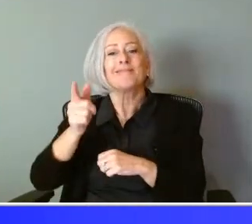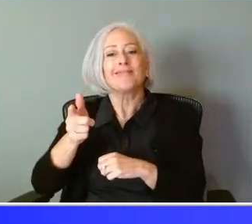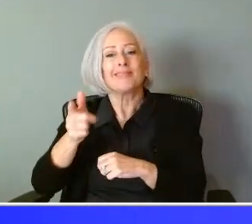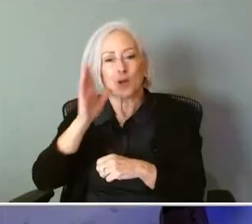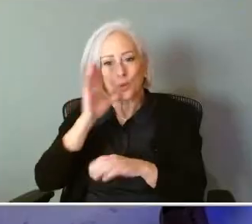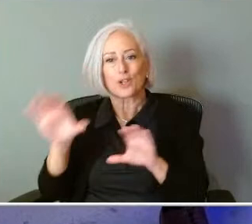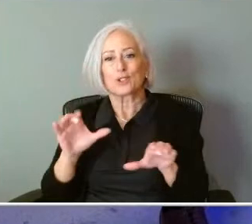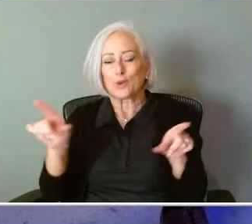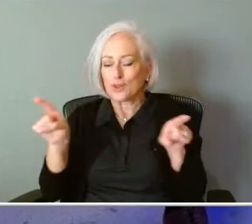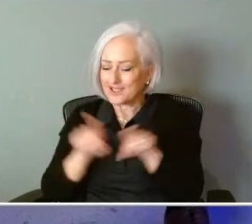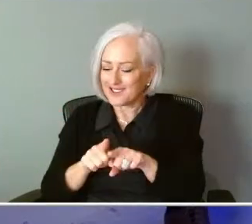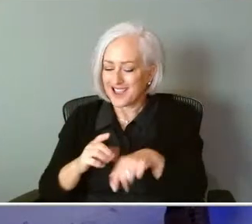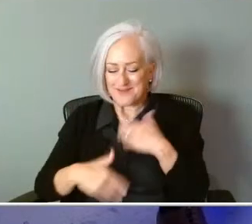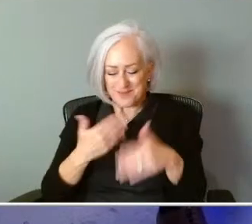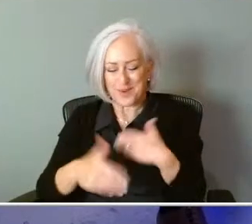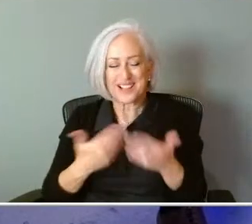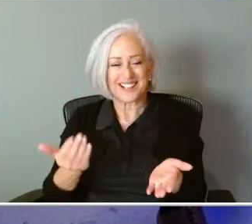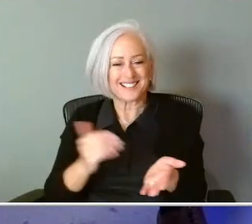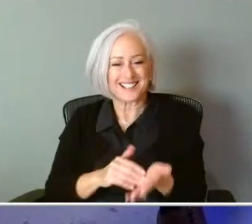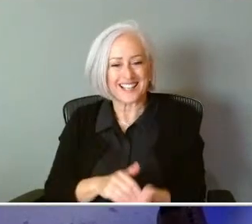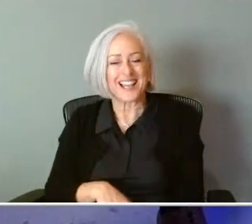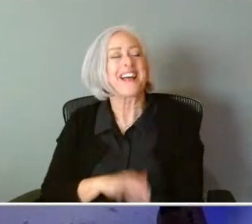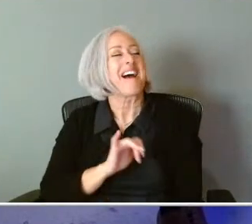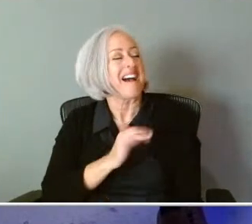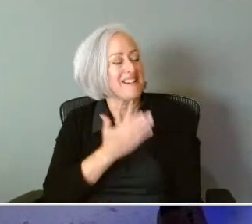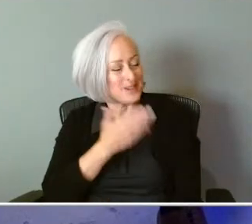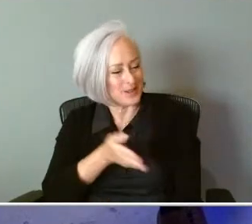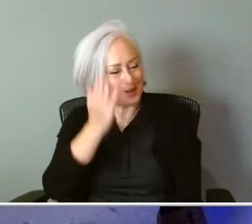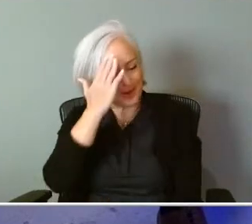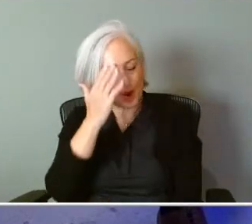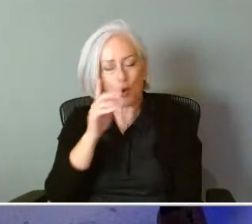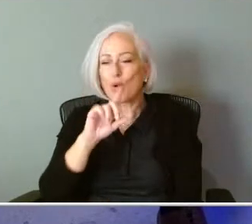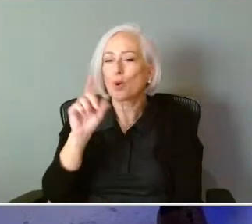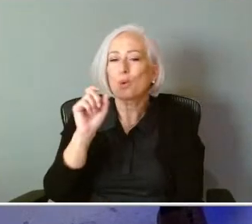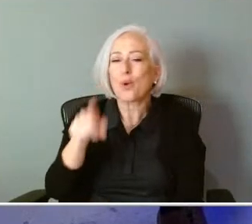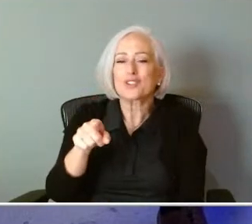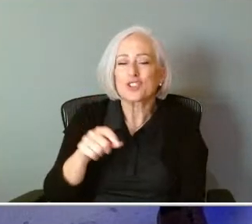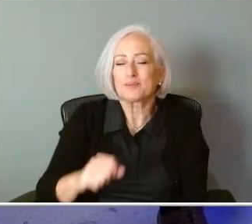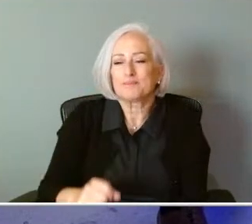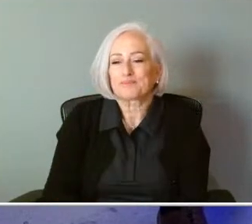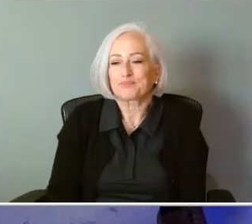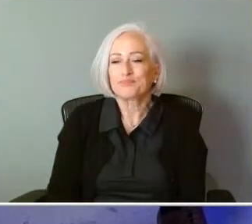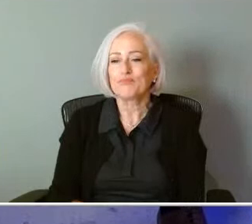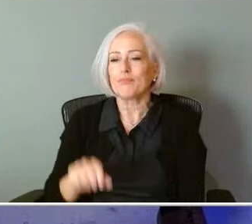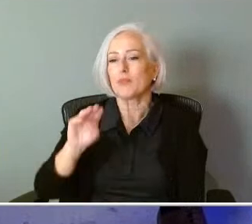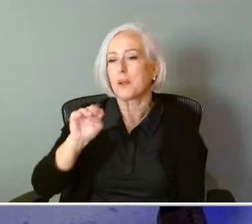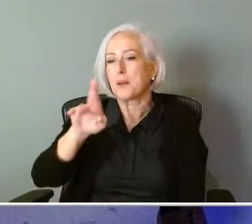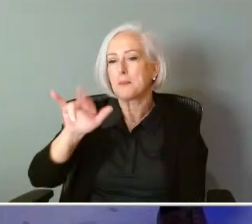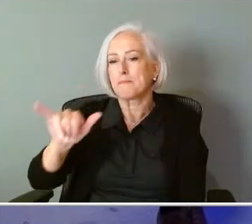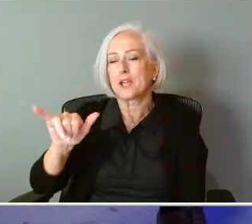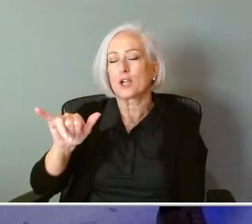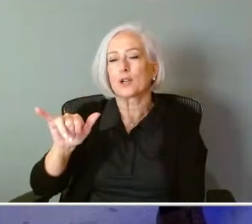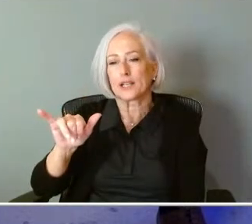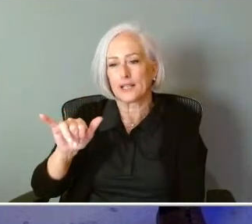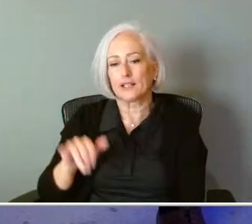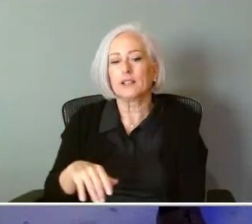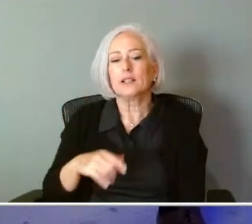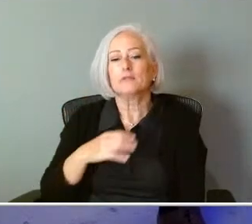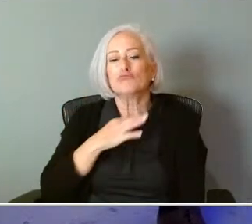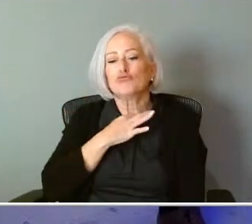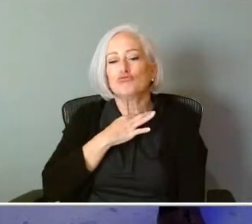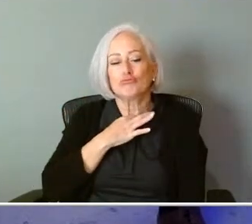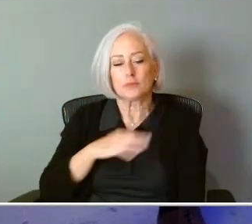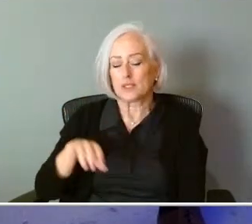process. Okay, good to know. Question from Mary is, what did Dr. Holzberlein mean when he said protect